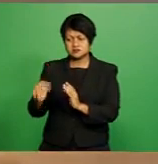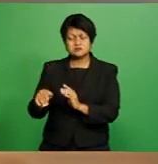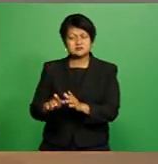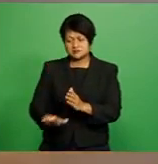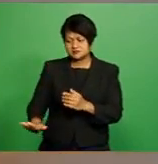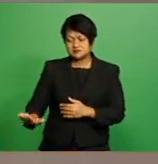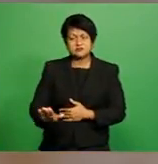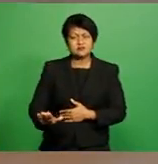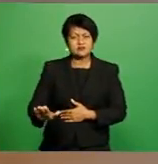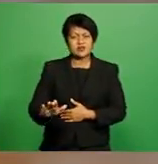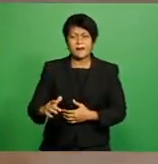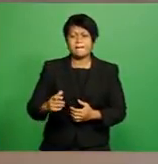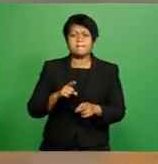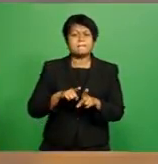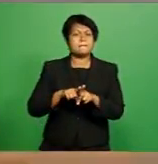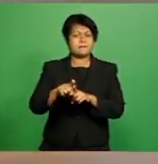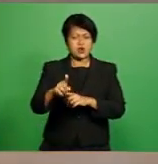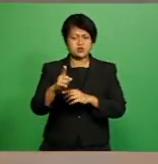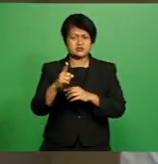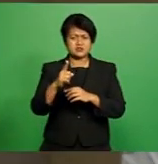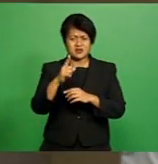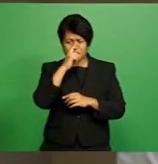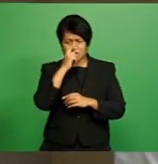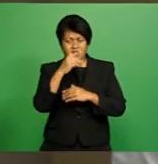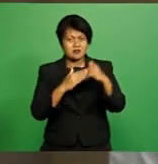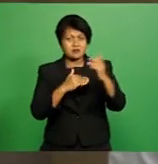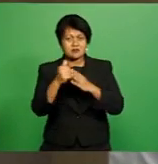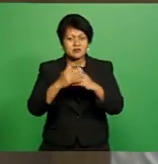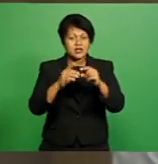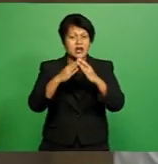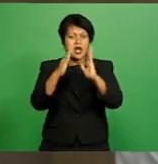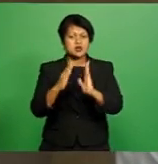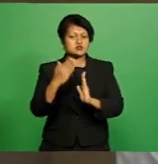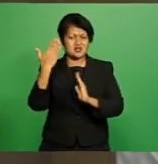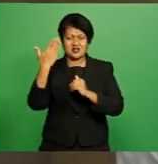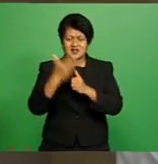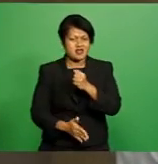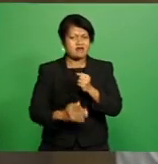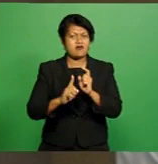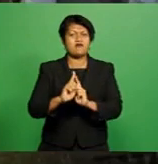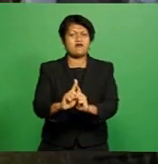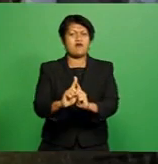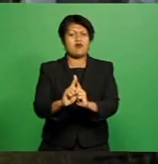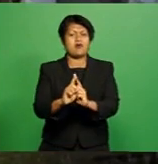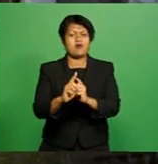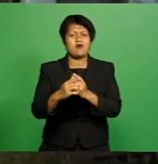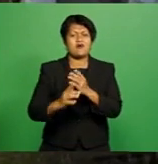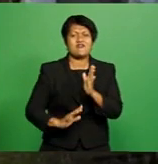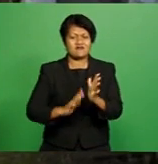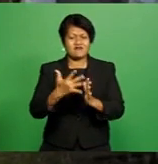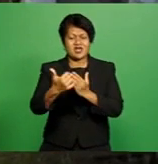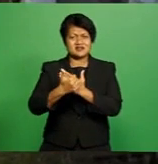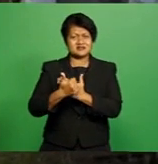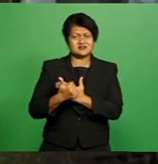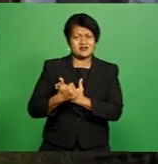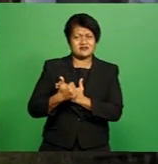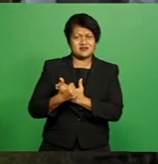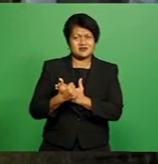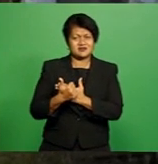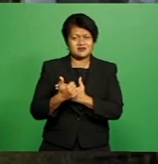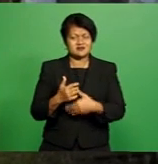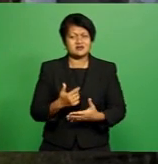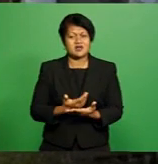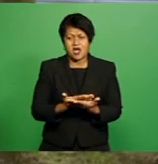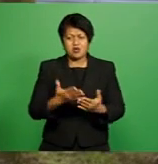never followed. You see those, some of the structures that we have in squatters and some of